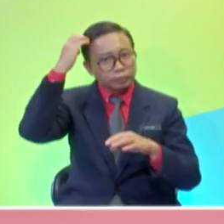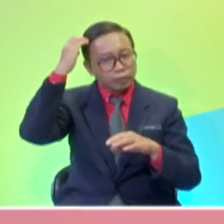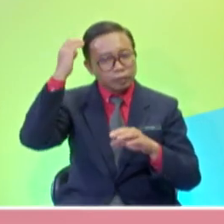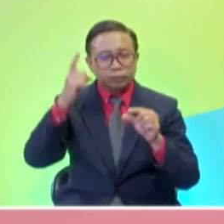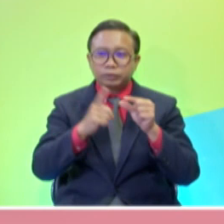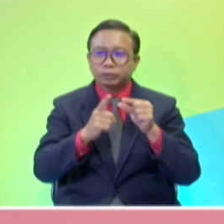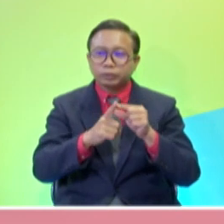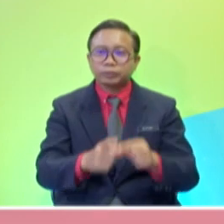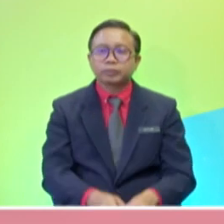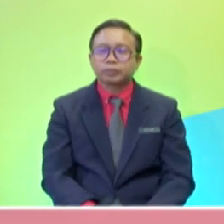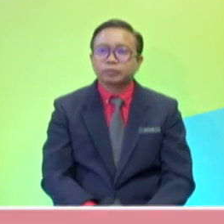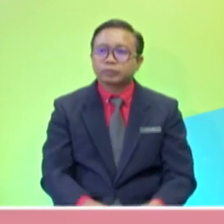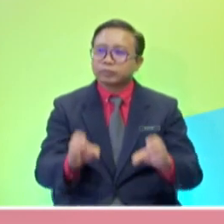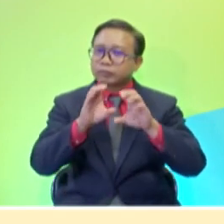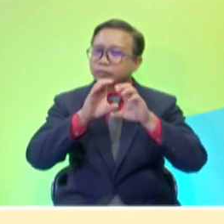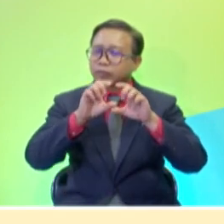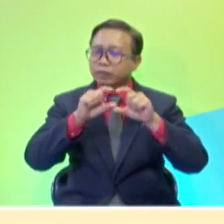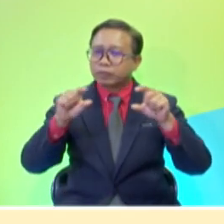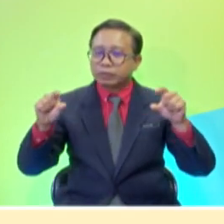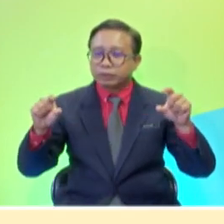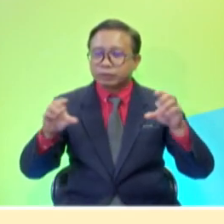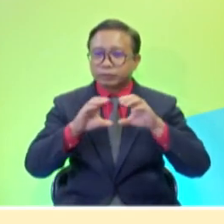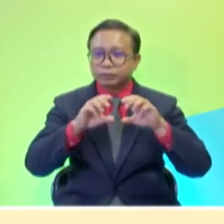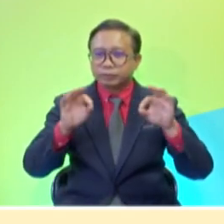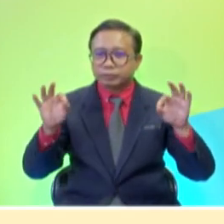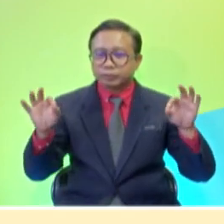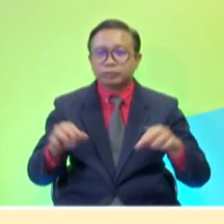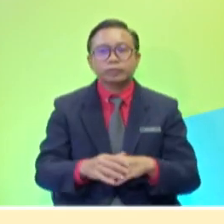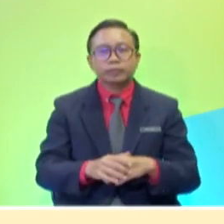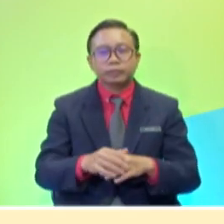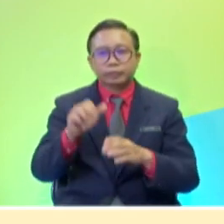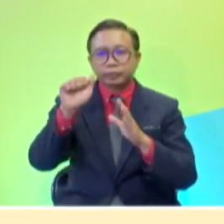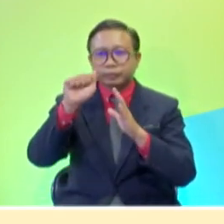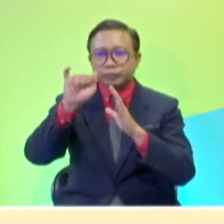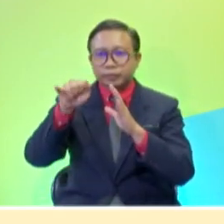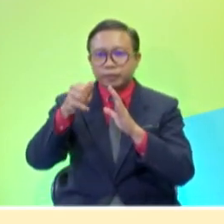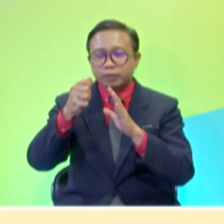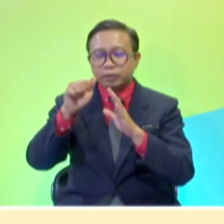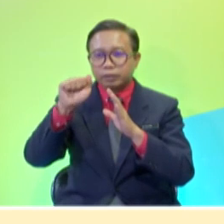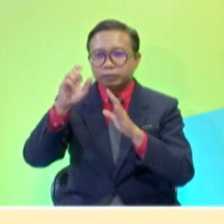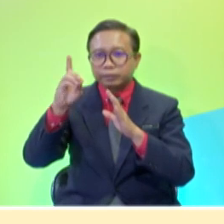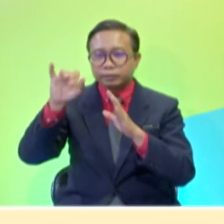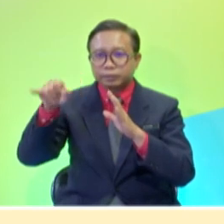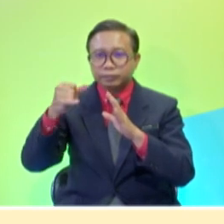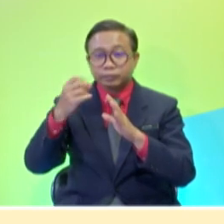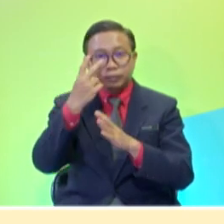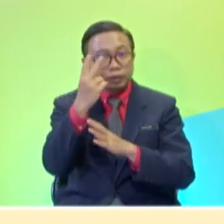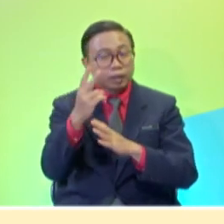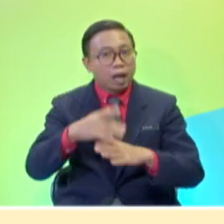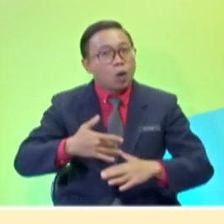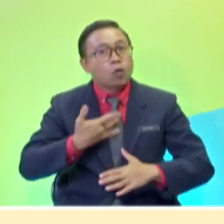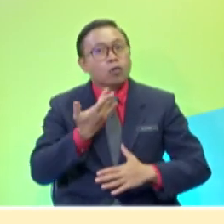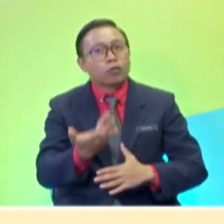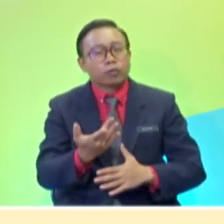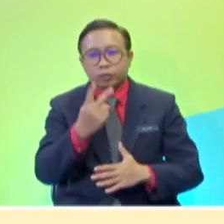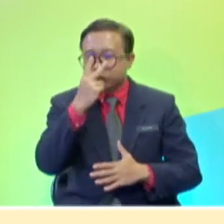words or phrases, in fact, if you can, adjectives to describe what you see or even how you feel when